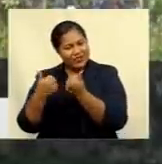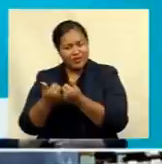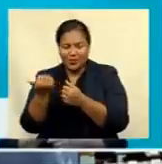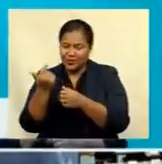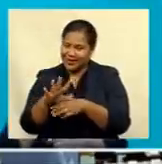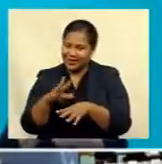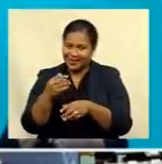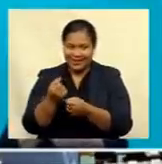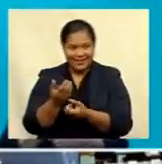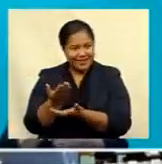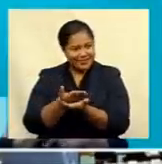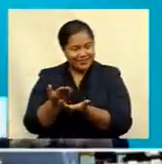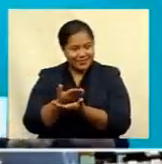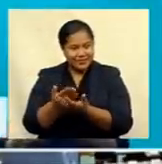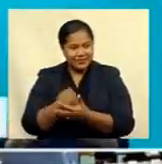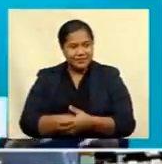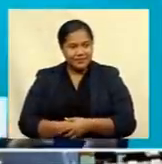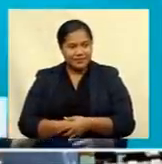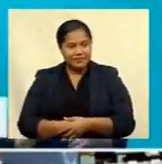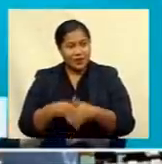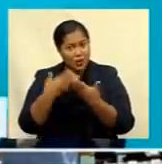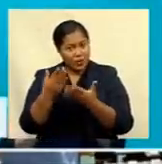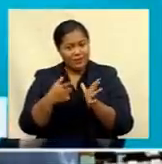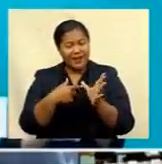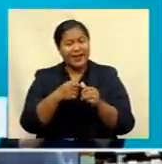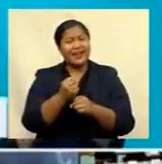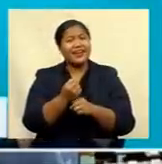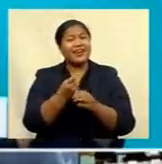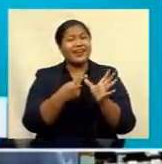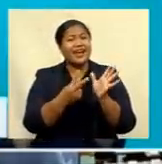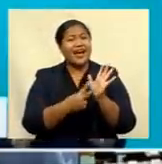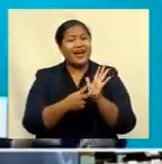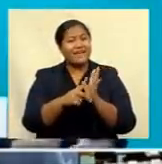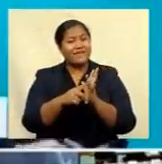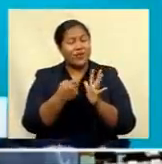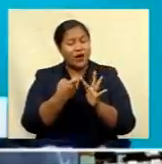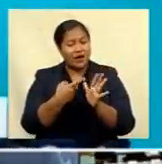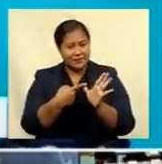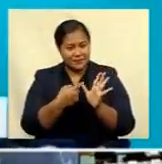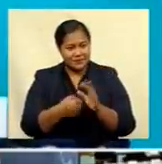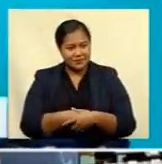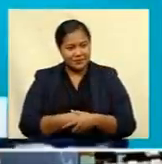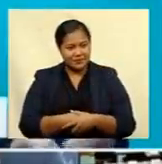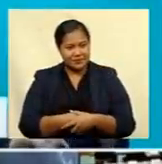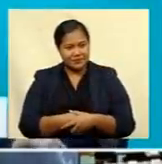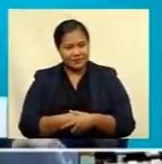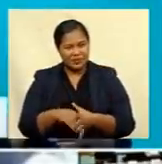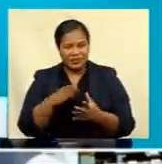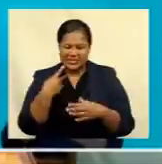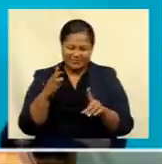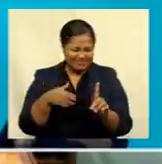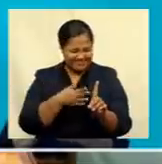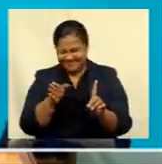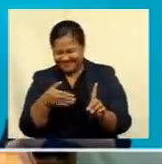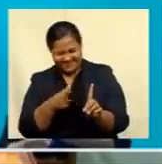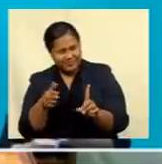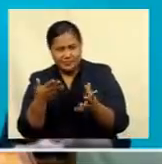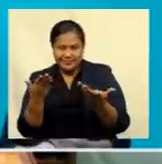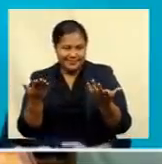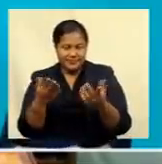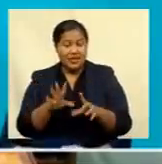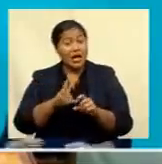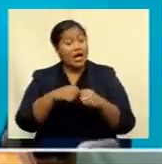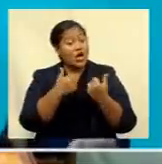made. Honorable Ngavoka is obviously just wandering in the woods. The contracts